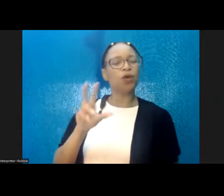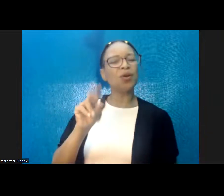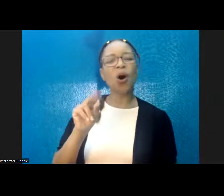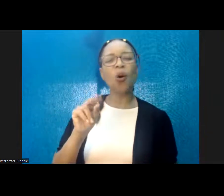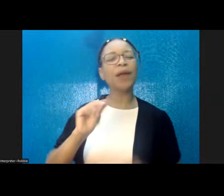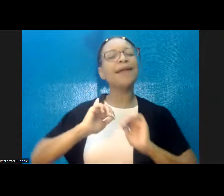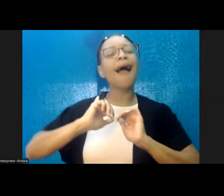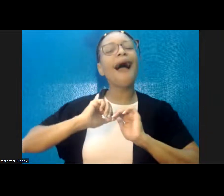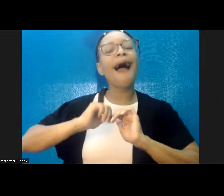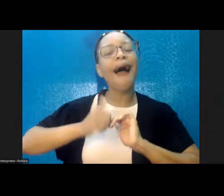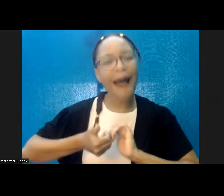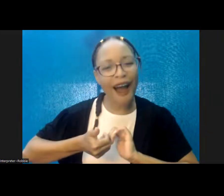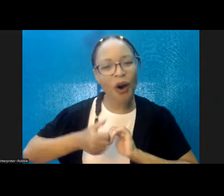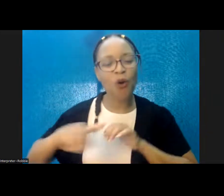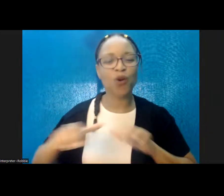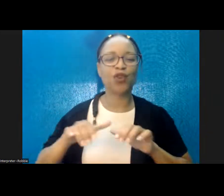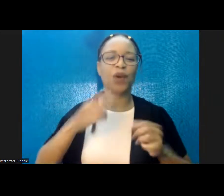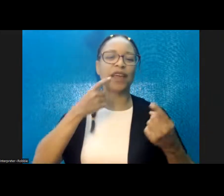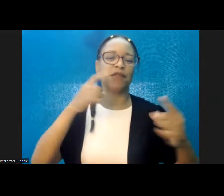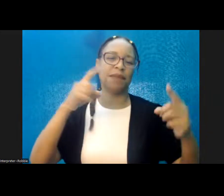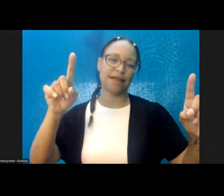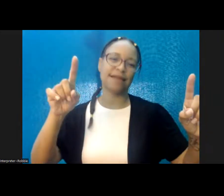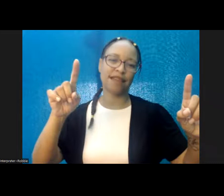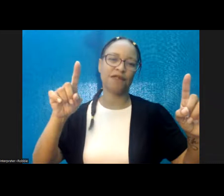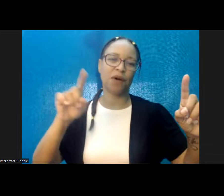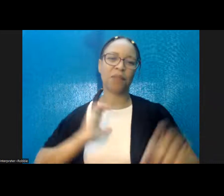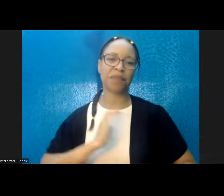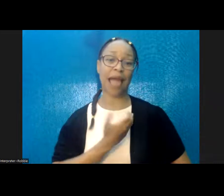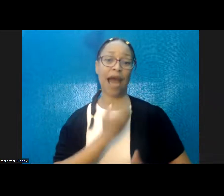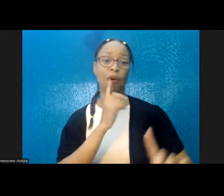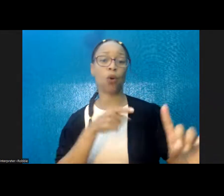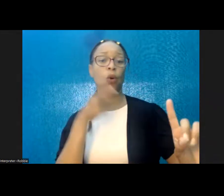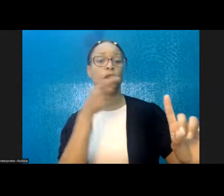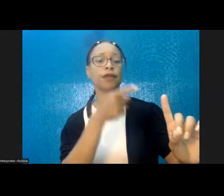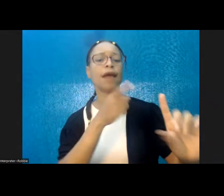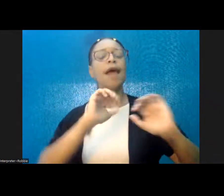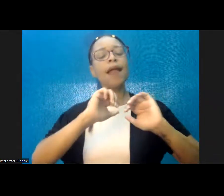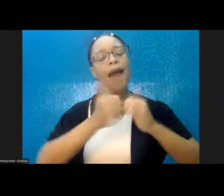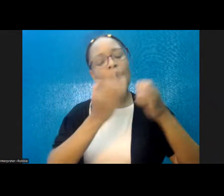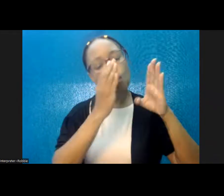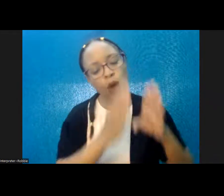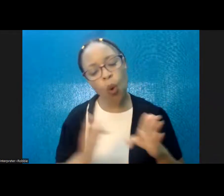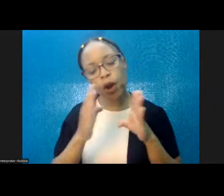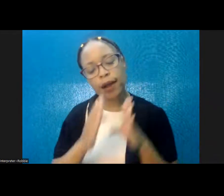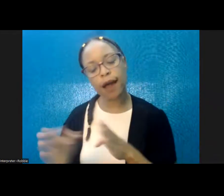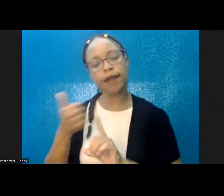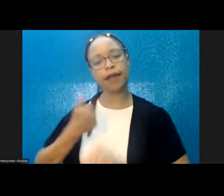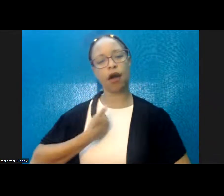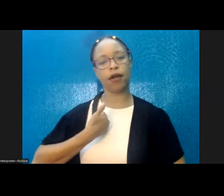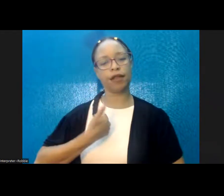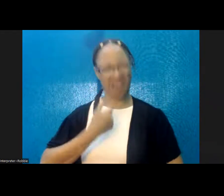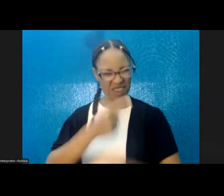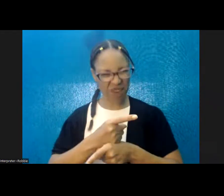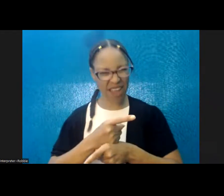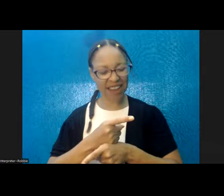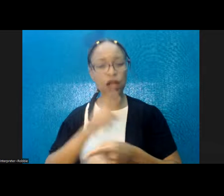how we're going about trying to achieve, right, our goals, and how are we organizing ourselves, right,